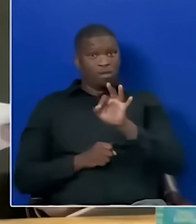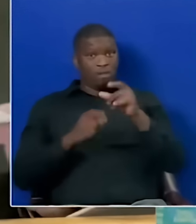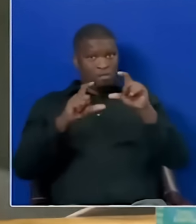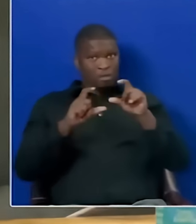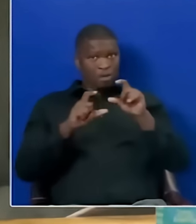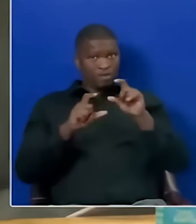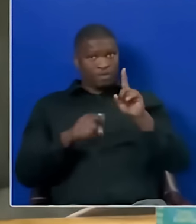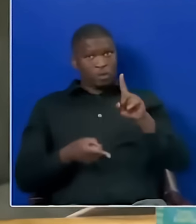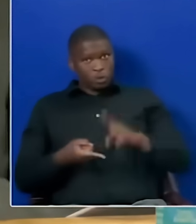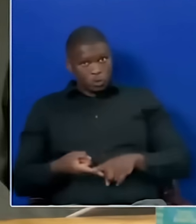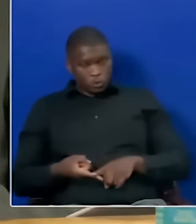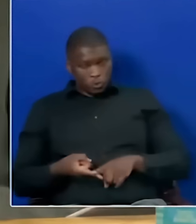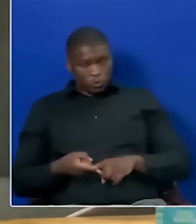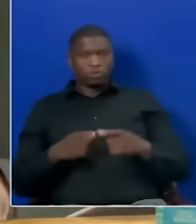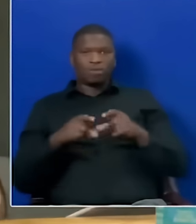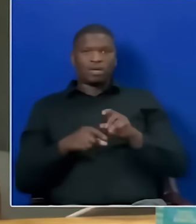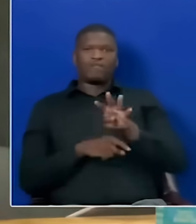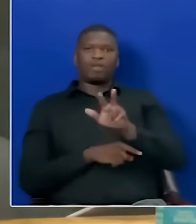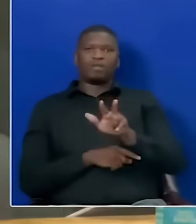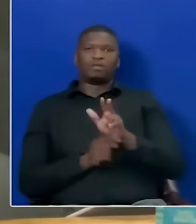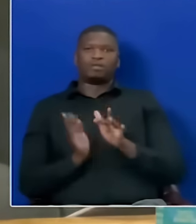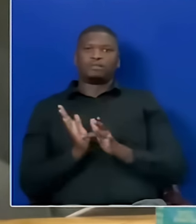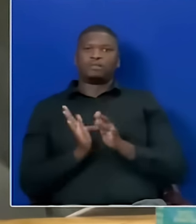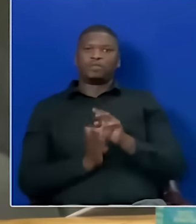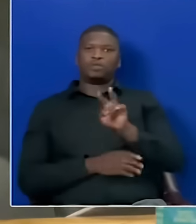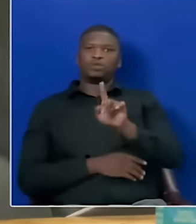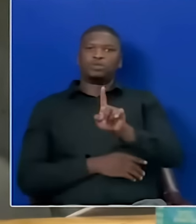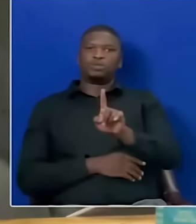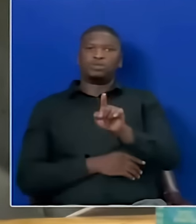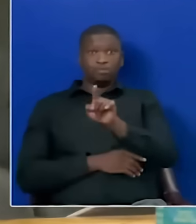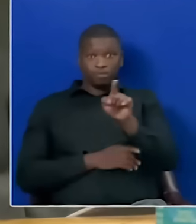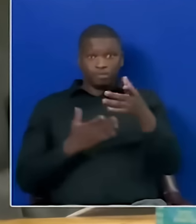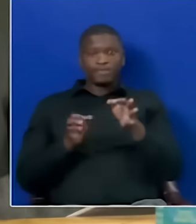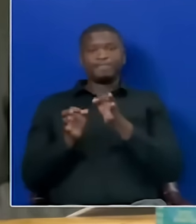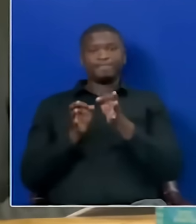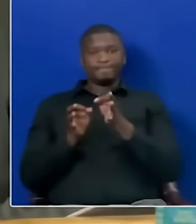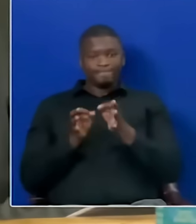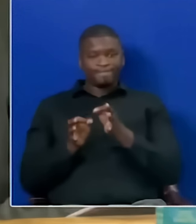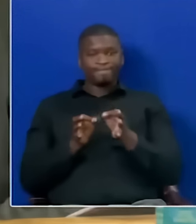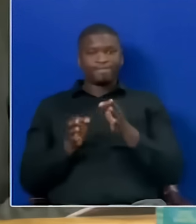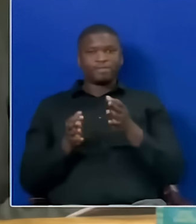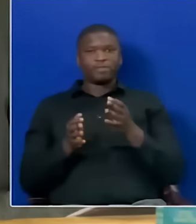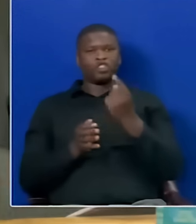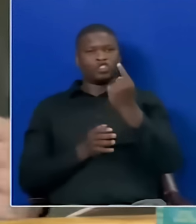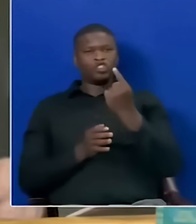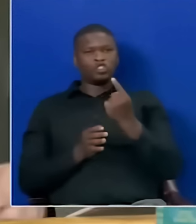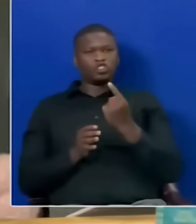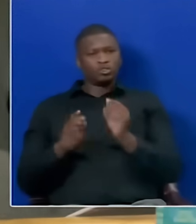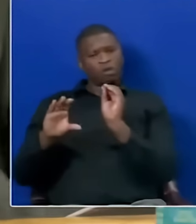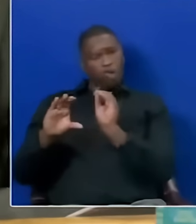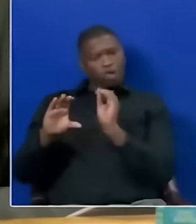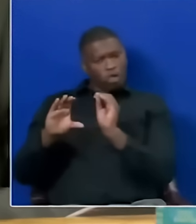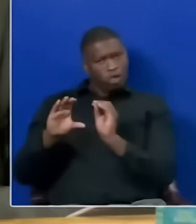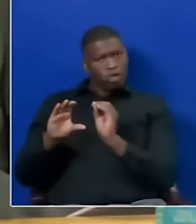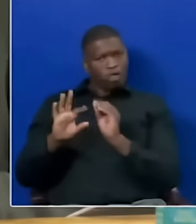paragraph 48 on page 21. You've described every single entry on the audit trails on the FSL